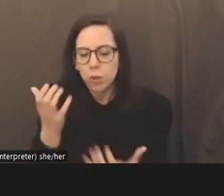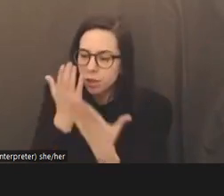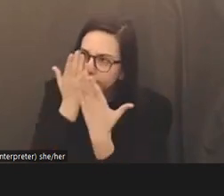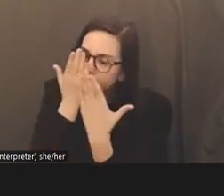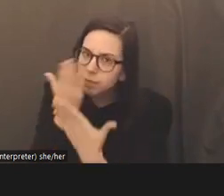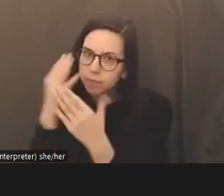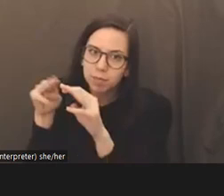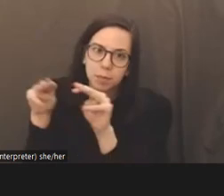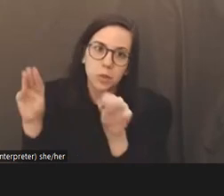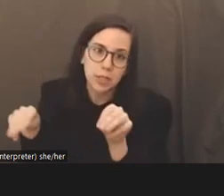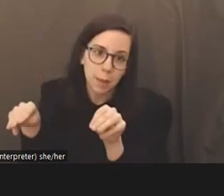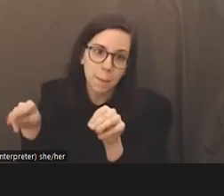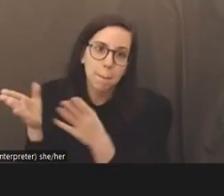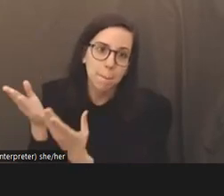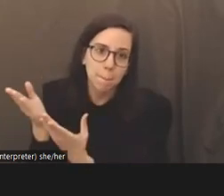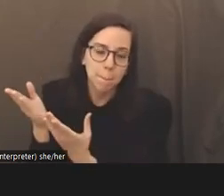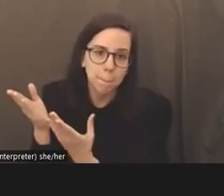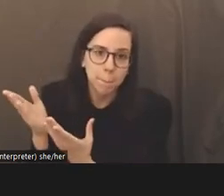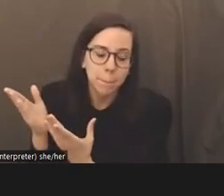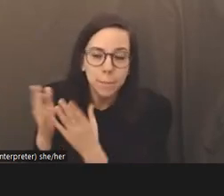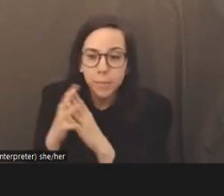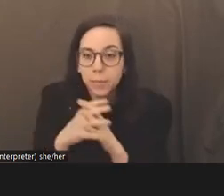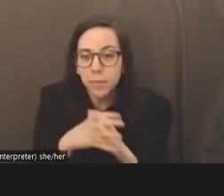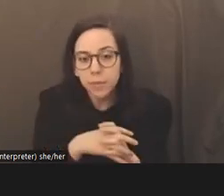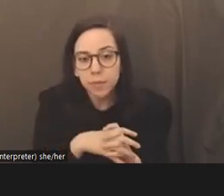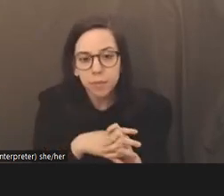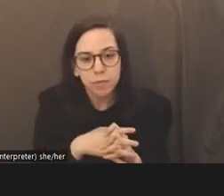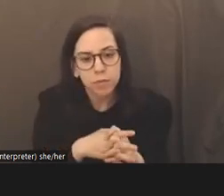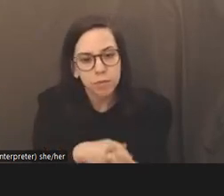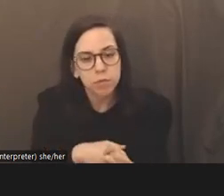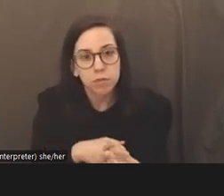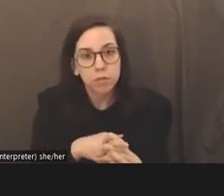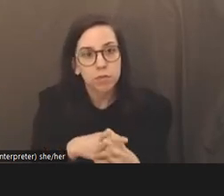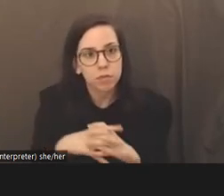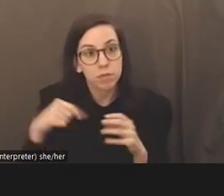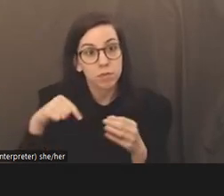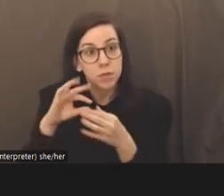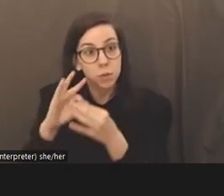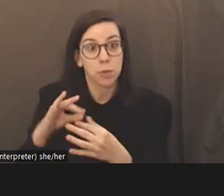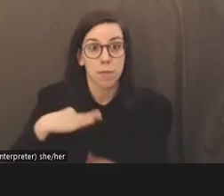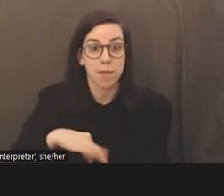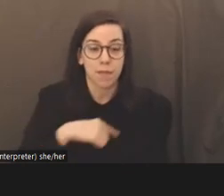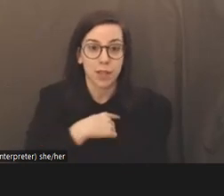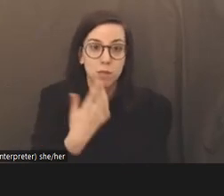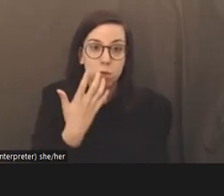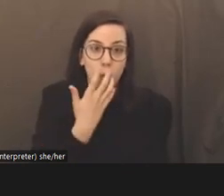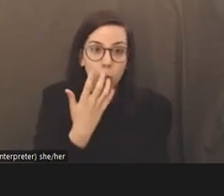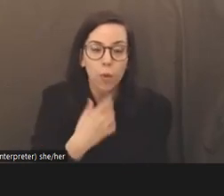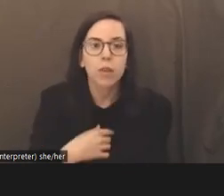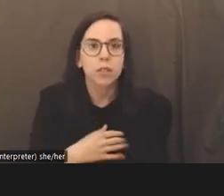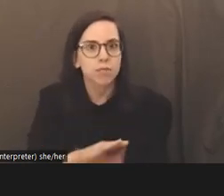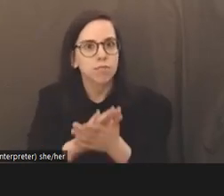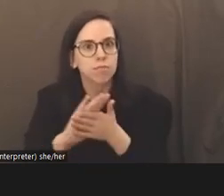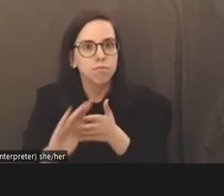museum in general. This is a relationship that benefits us as well. So it's really nice to